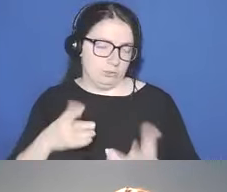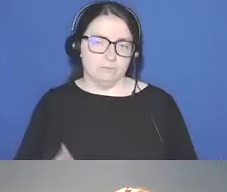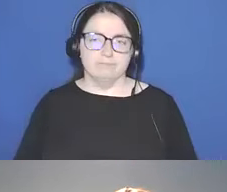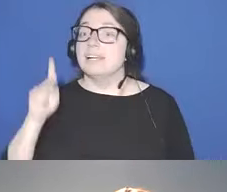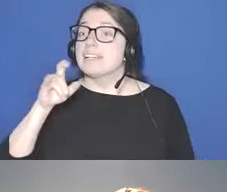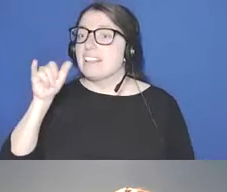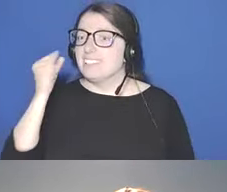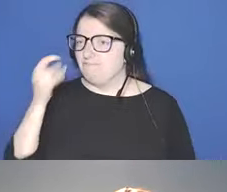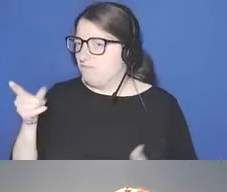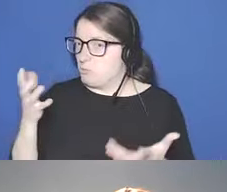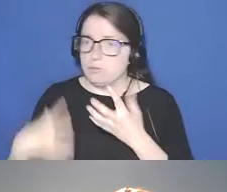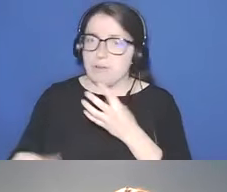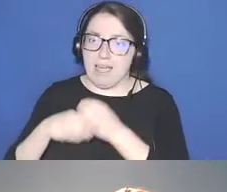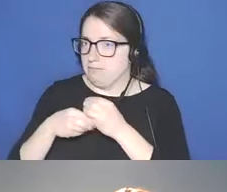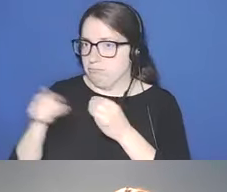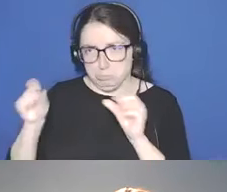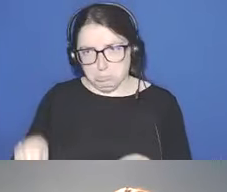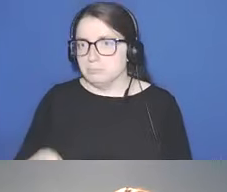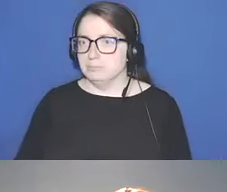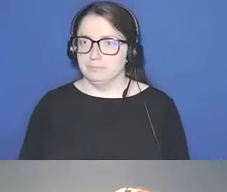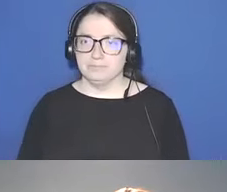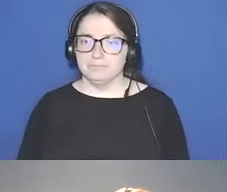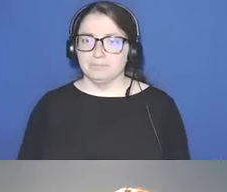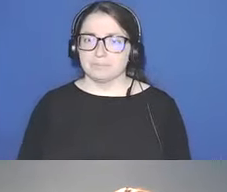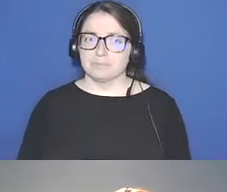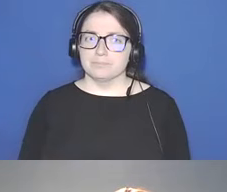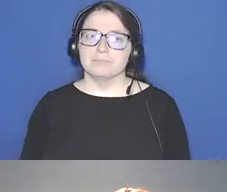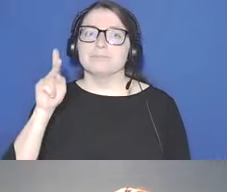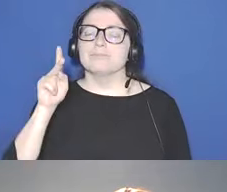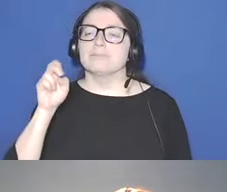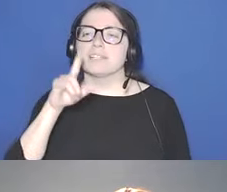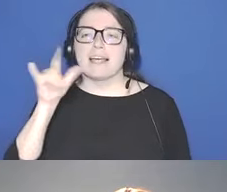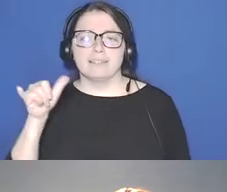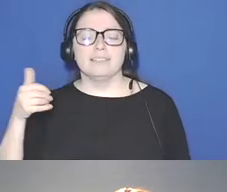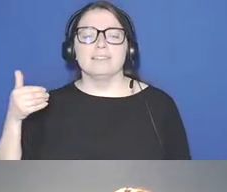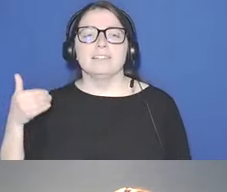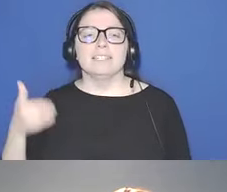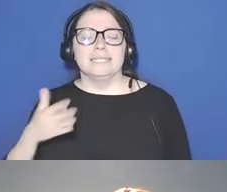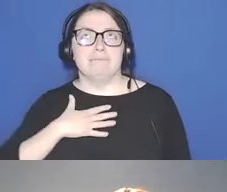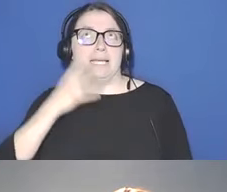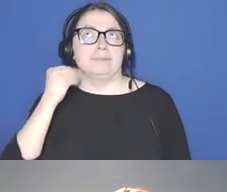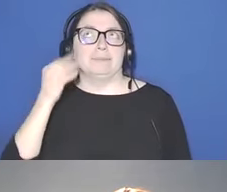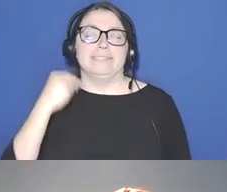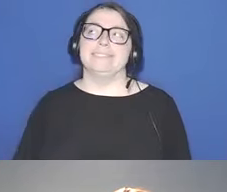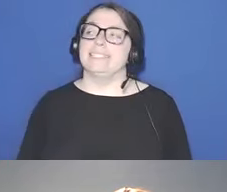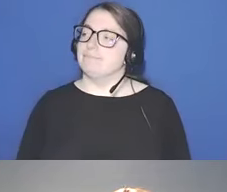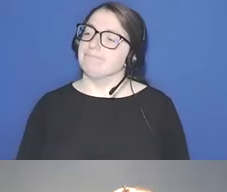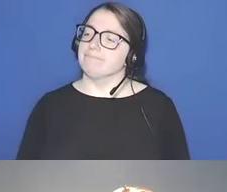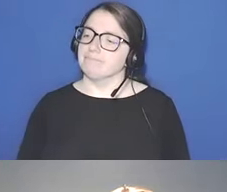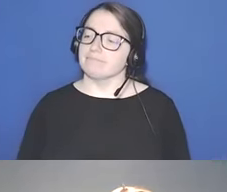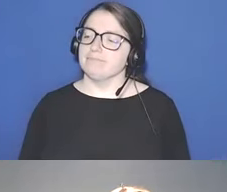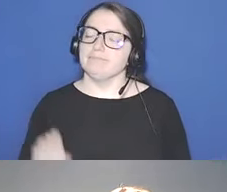add anything, please feel free. I would say for my experience with the SSI,